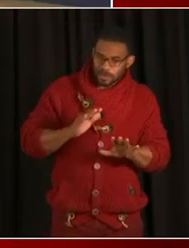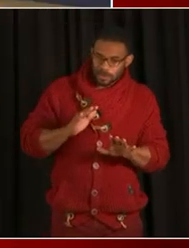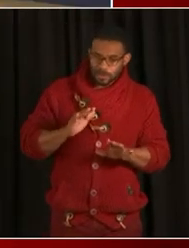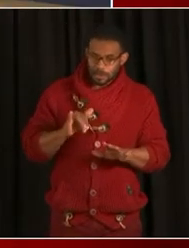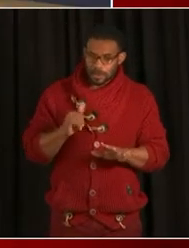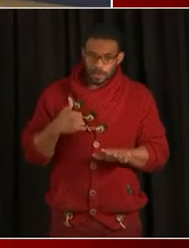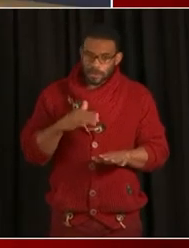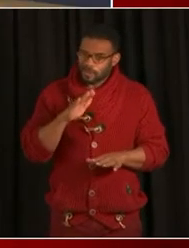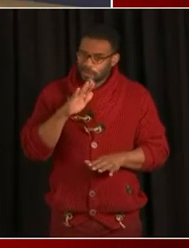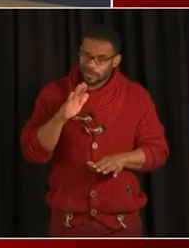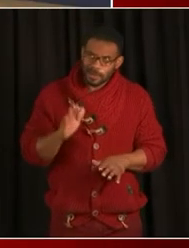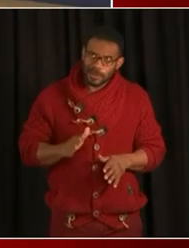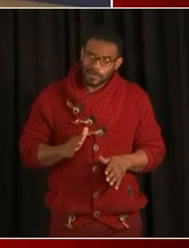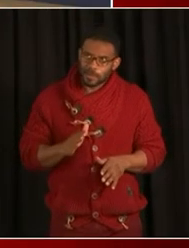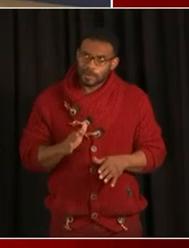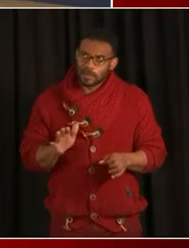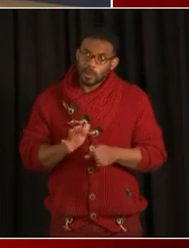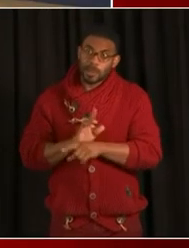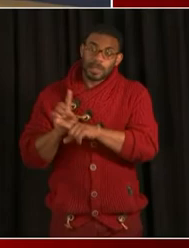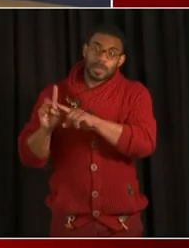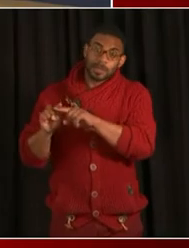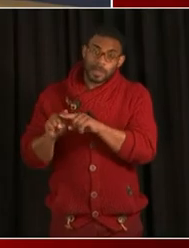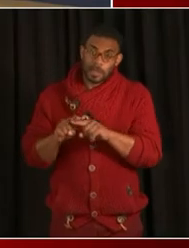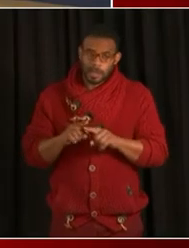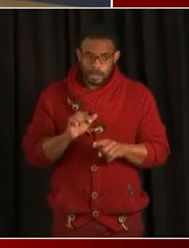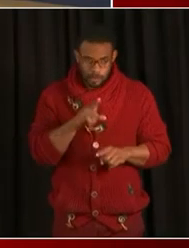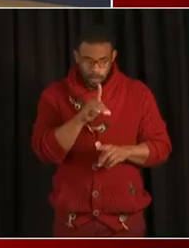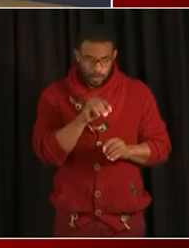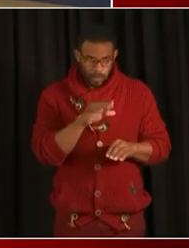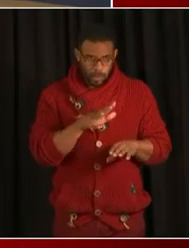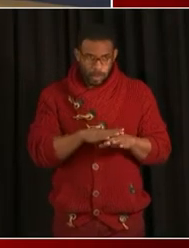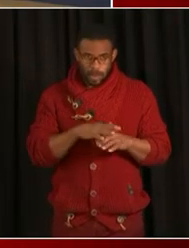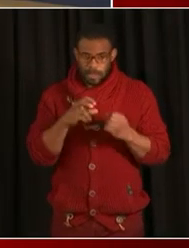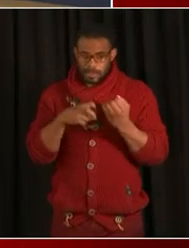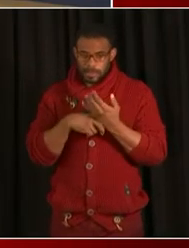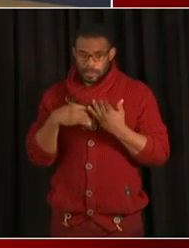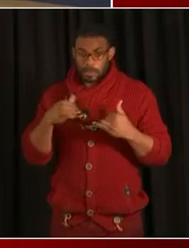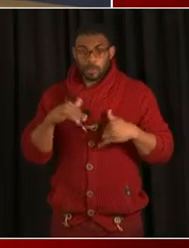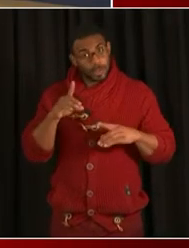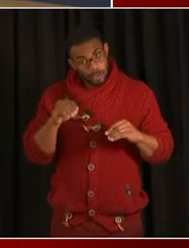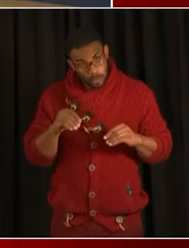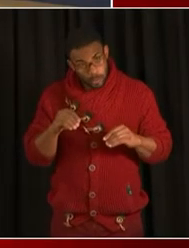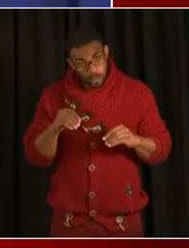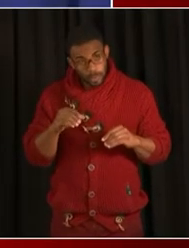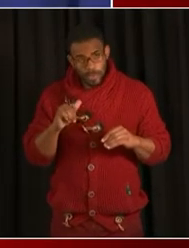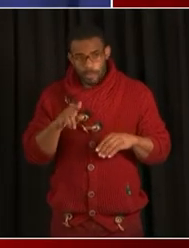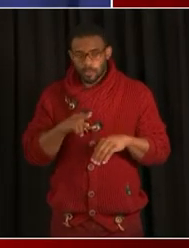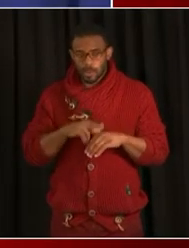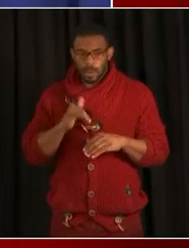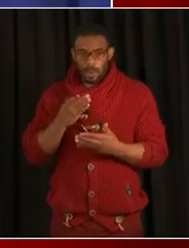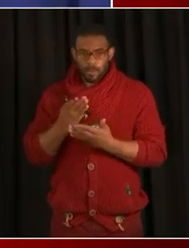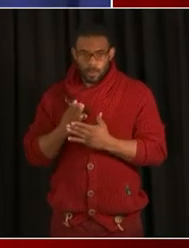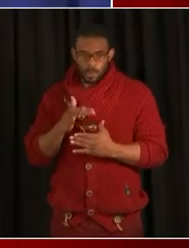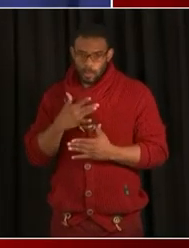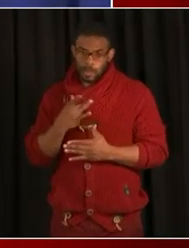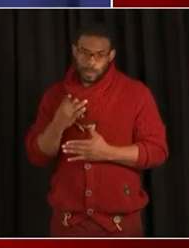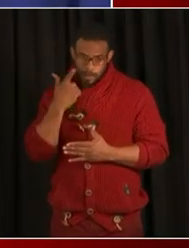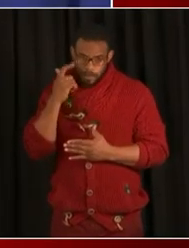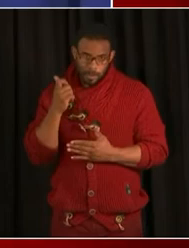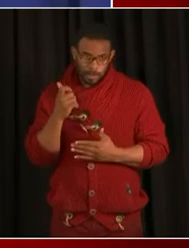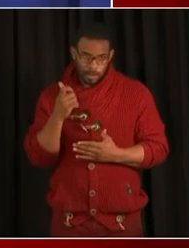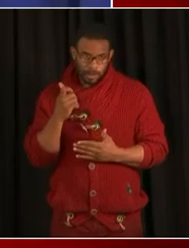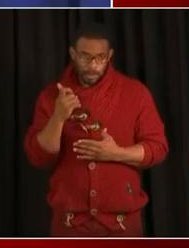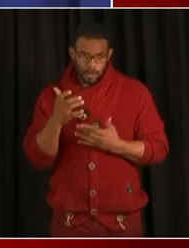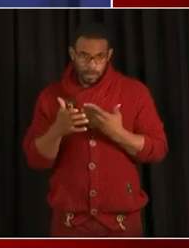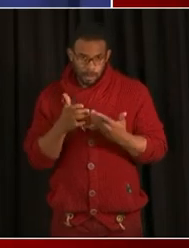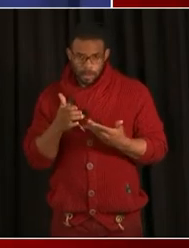situation in that we've never totally dependent, as you do, on ticket sales. We do, and of course, our funders would like it